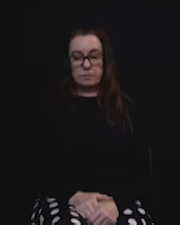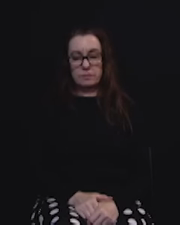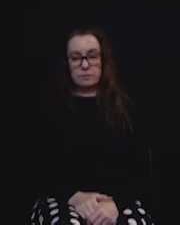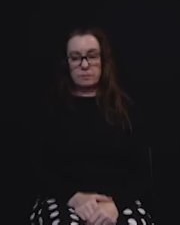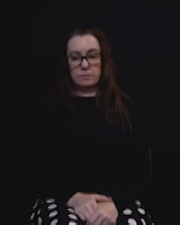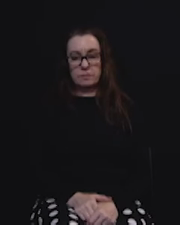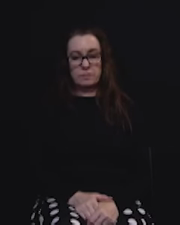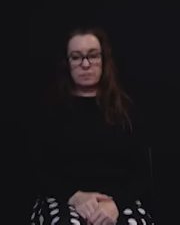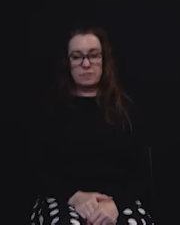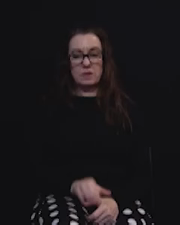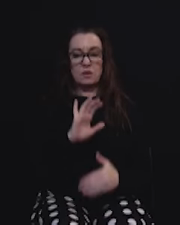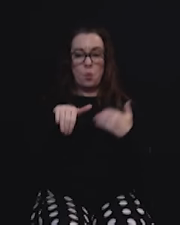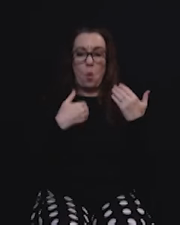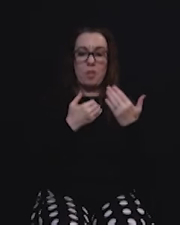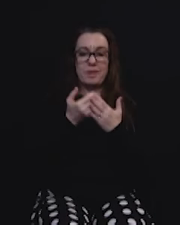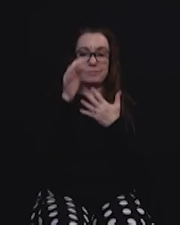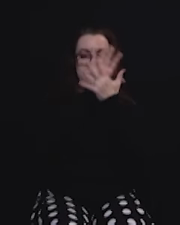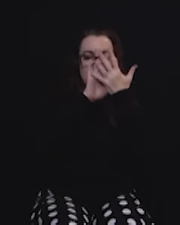Remove the illusions, Lord.